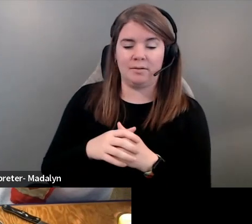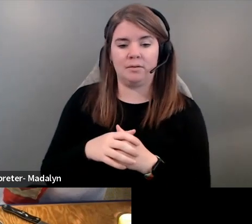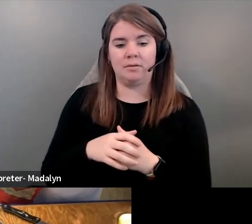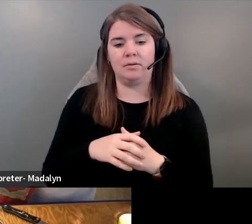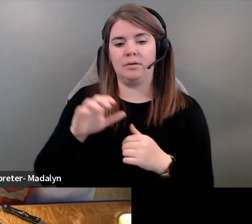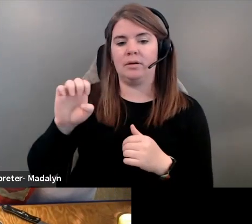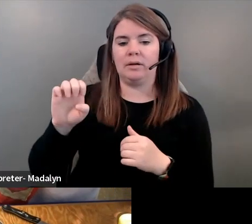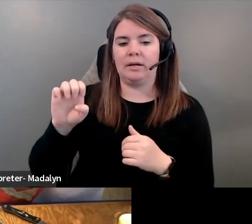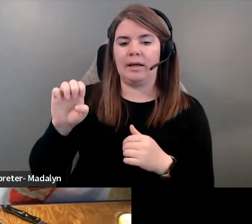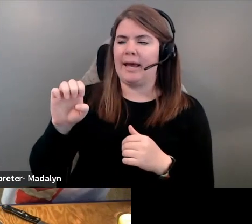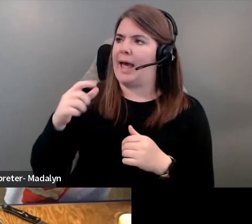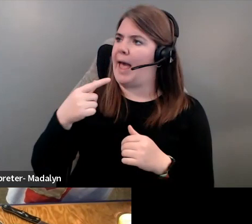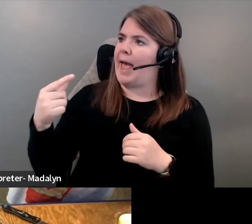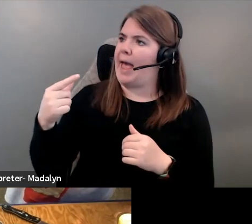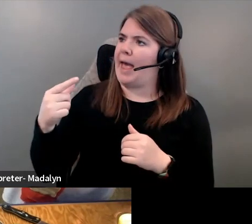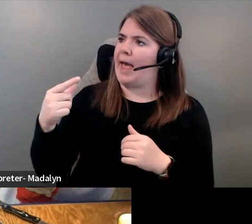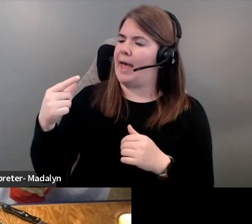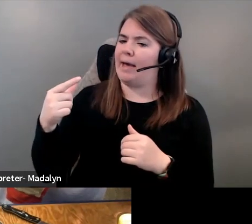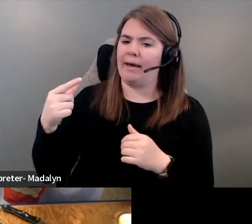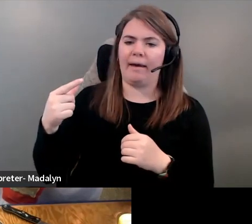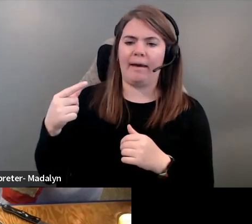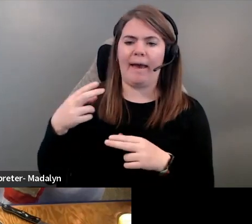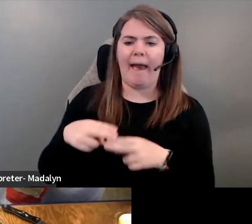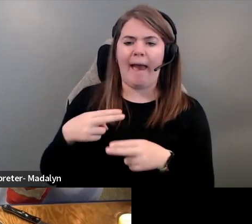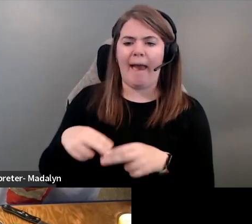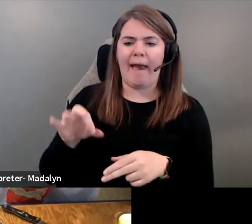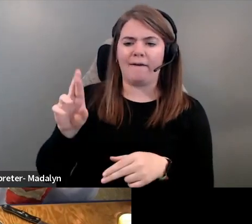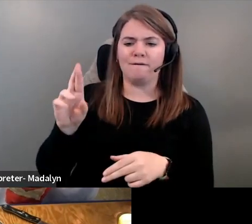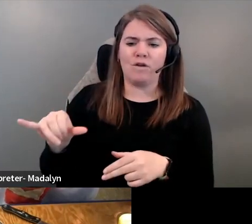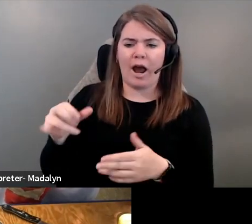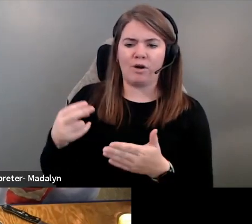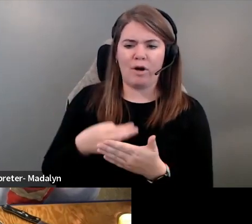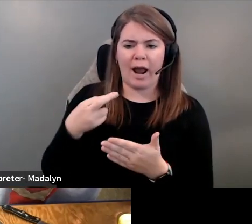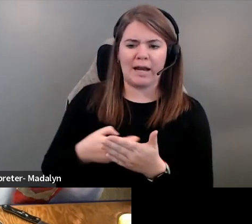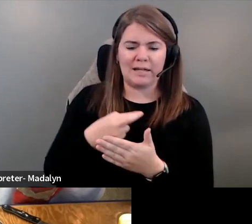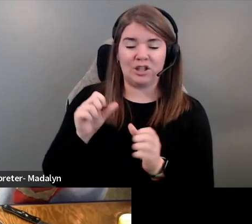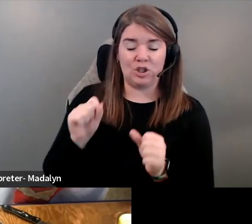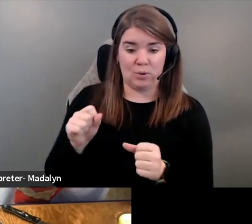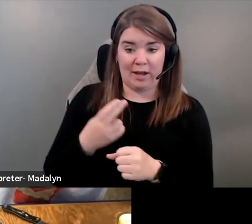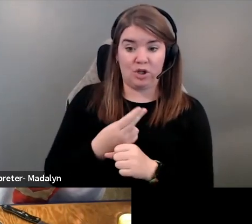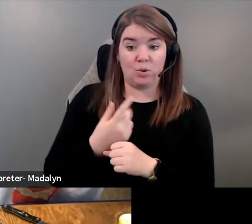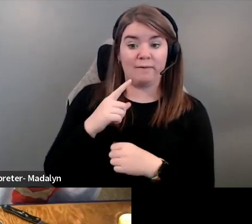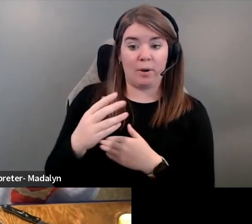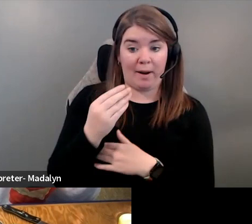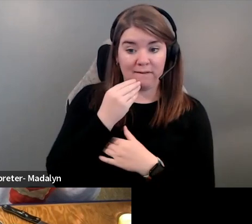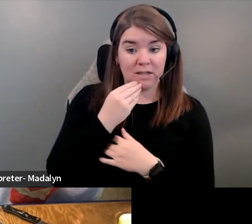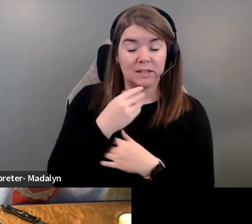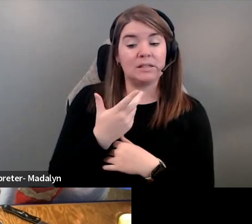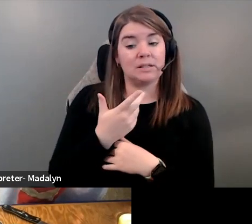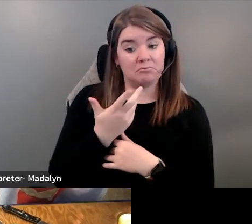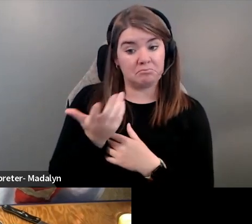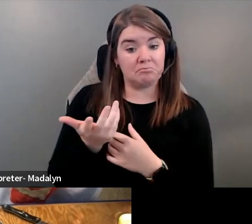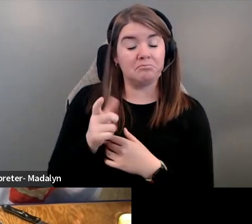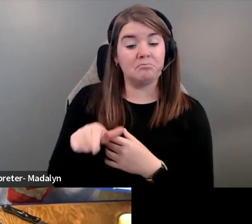that? Egg fried rice, I think, in a restaurant. So you can cook that in a skillet and have it for breakfast. So it's just some more of your rice and another